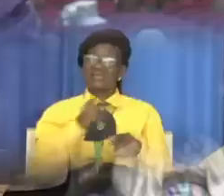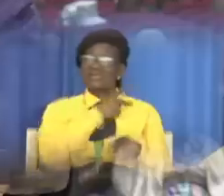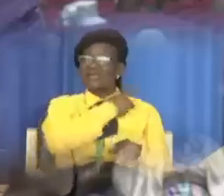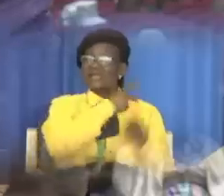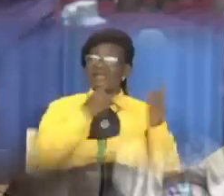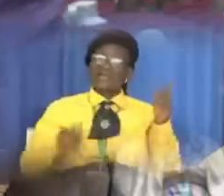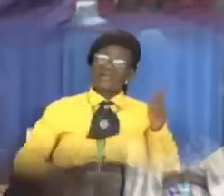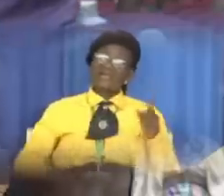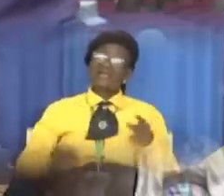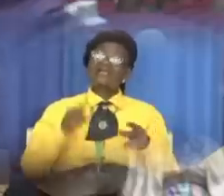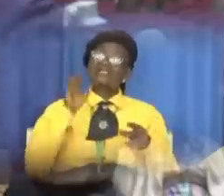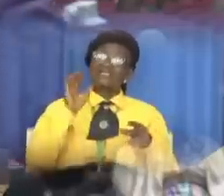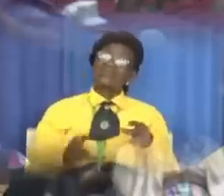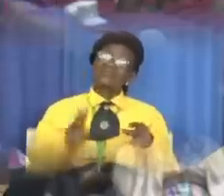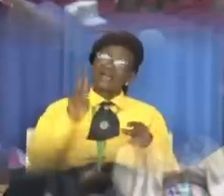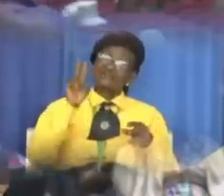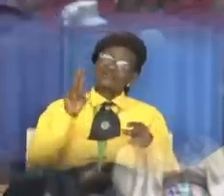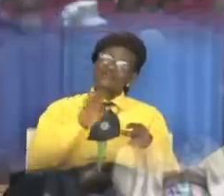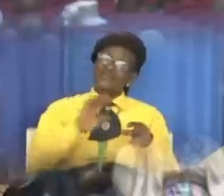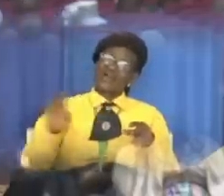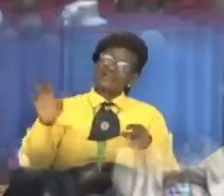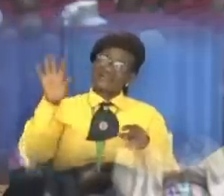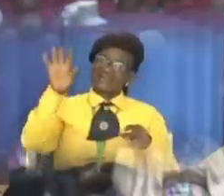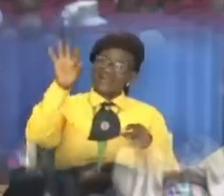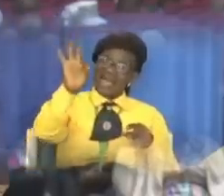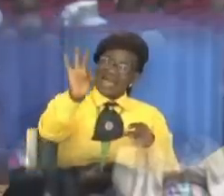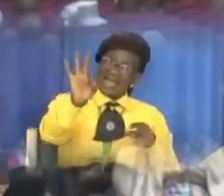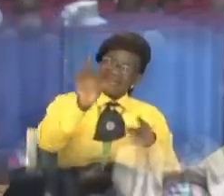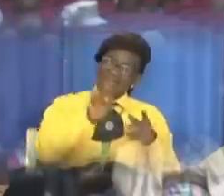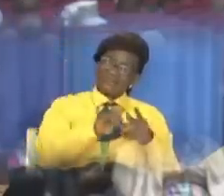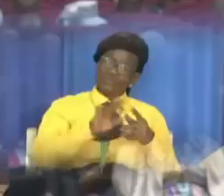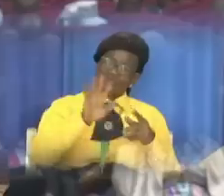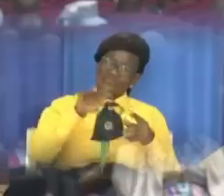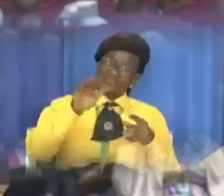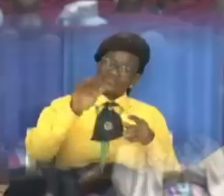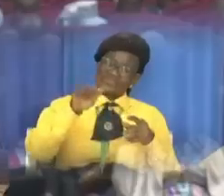2, 9 to 15.